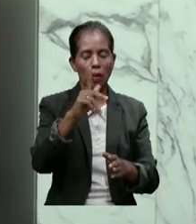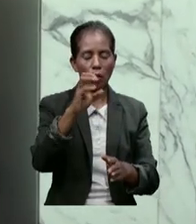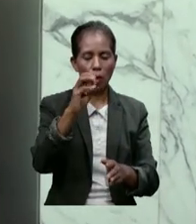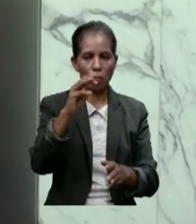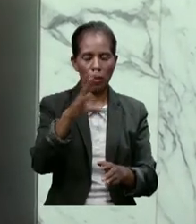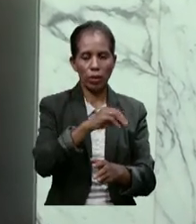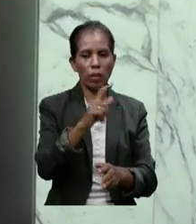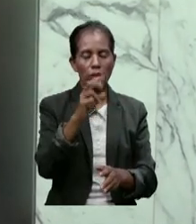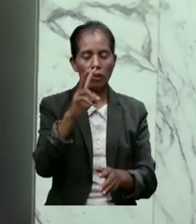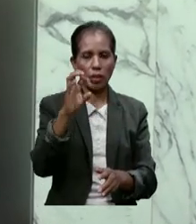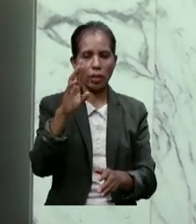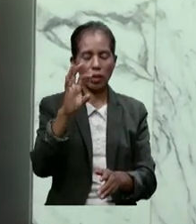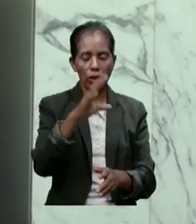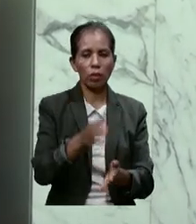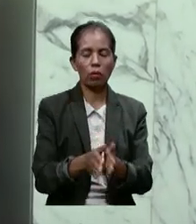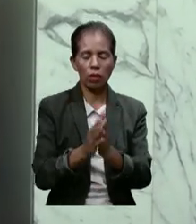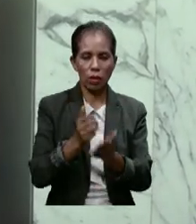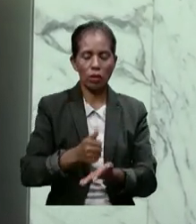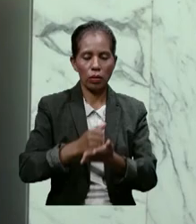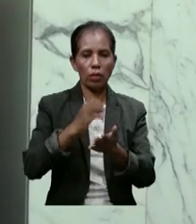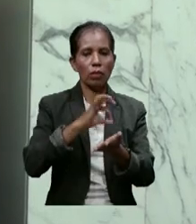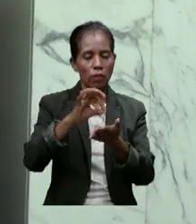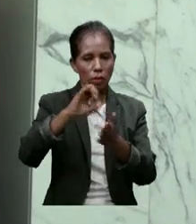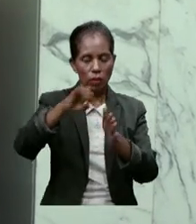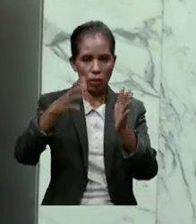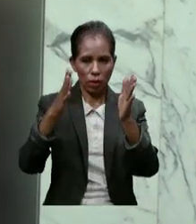TVRI Indonésia, o de russo apoio a formação da jornalista Sira